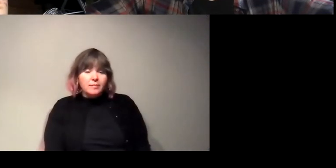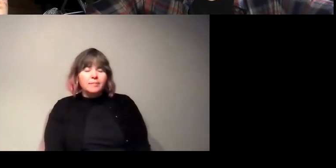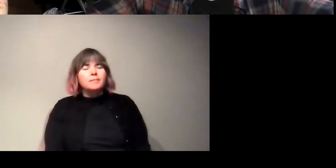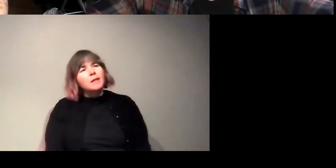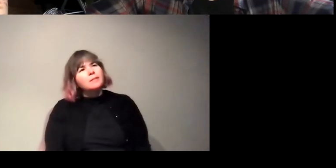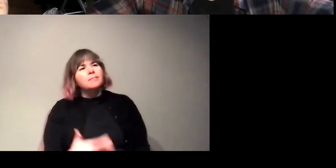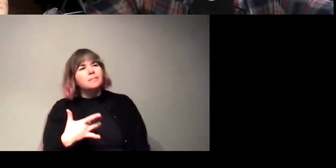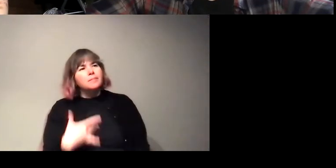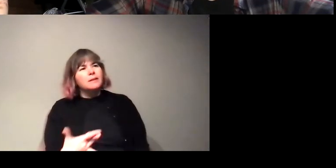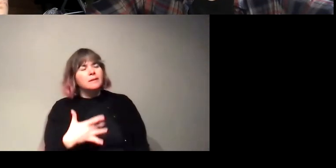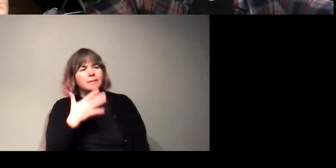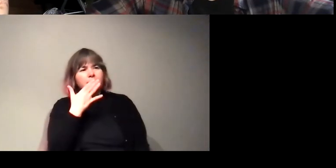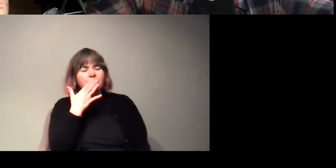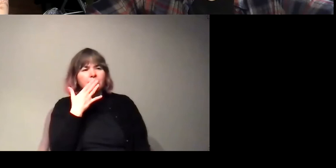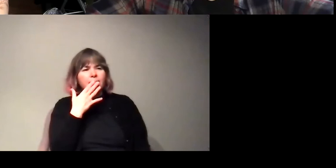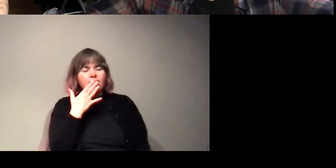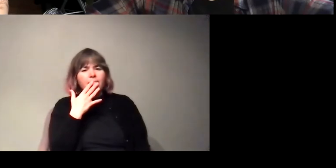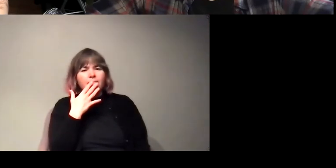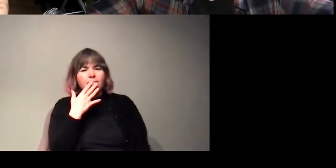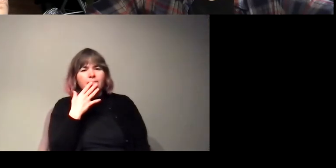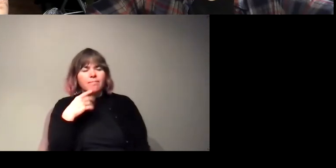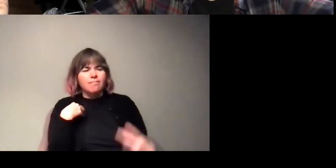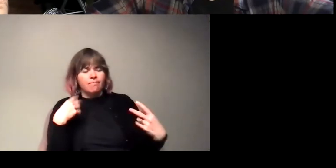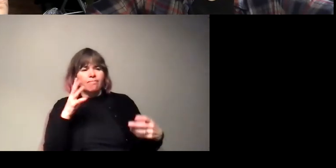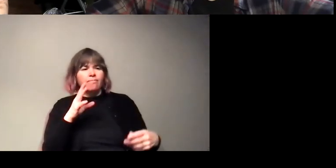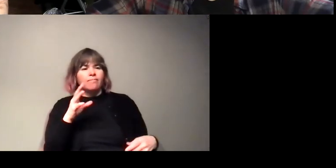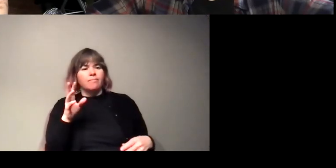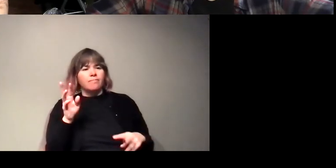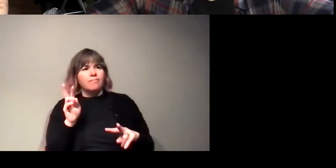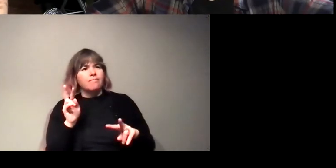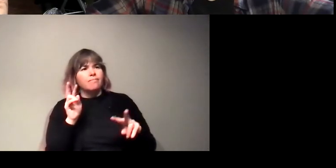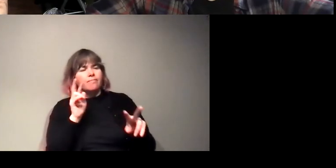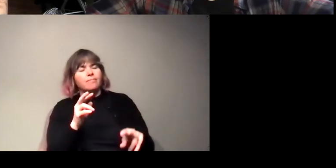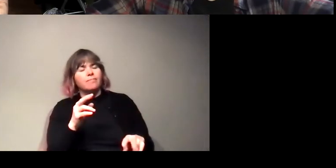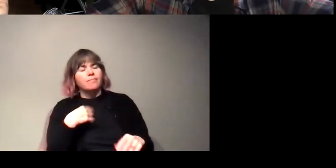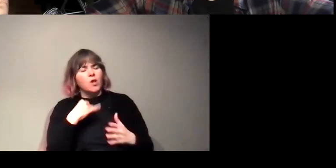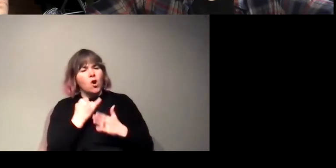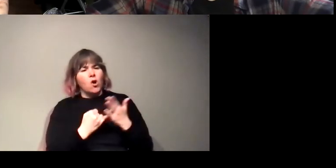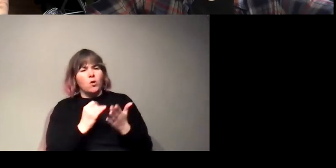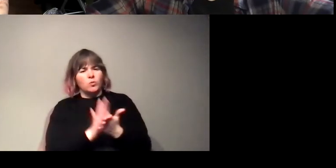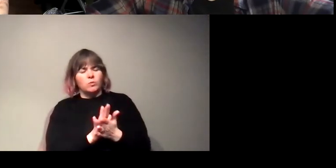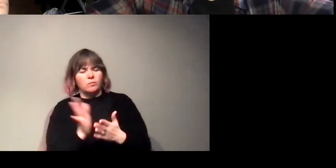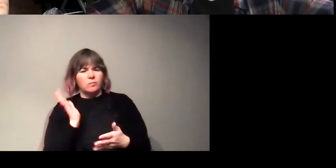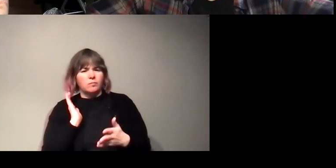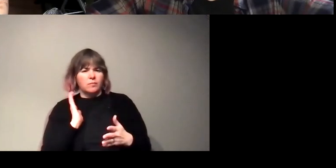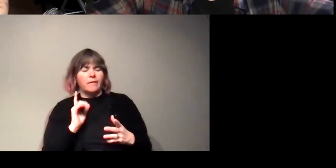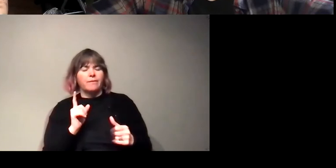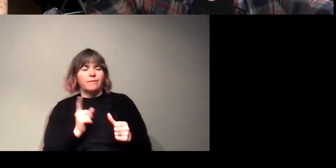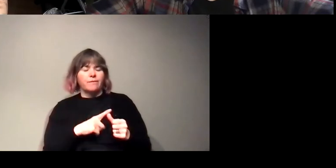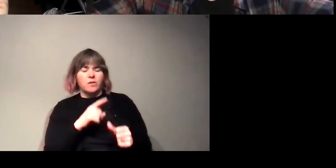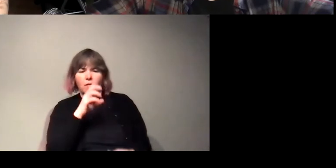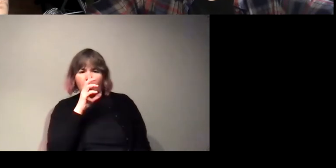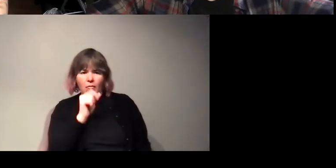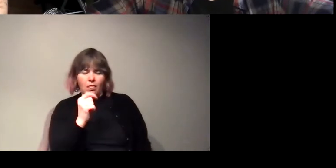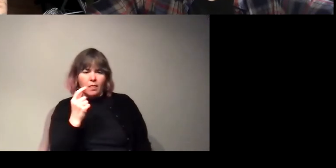part, I looked to, when I was in art school, I was initially attracted